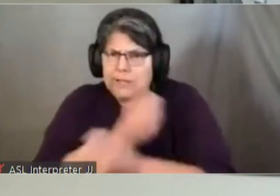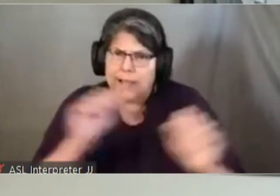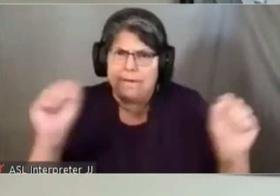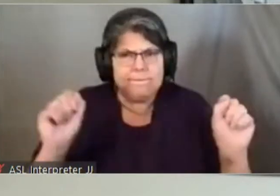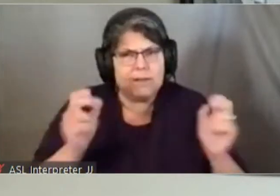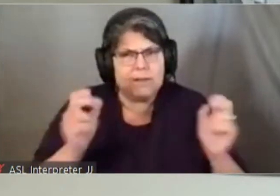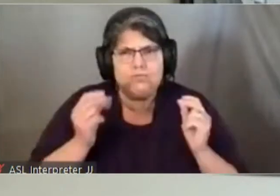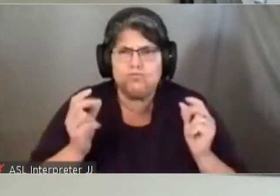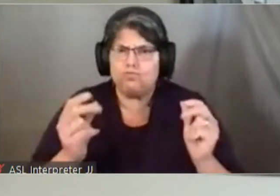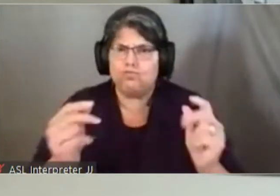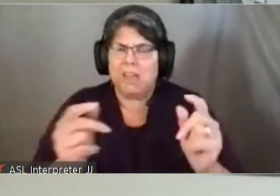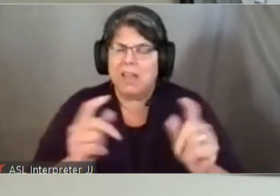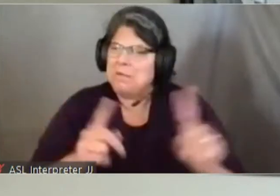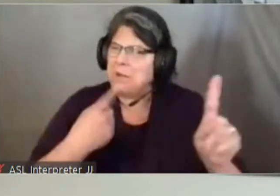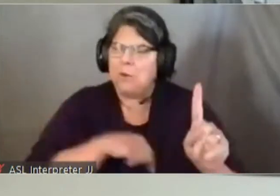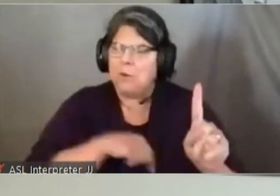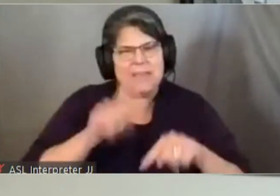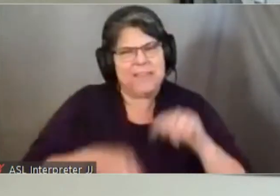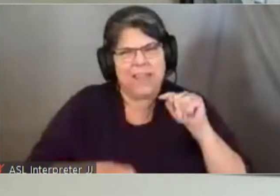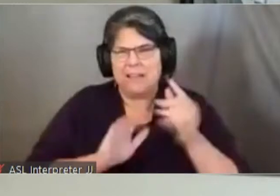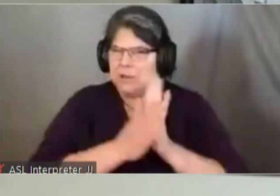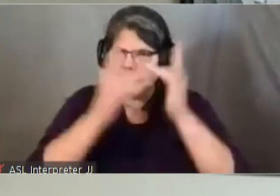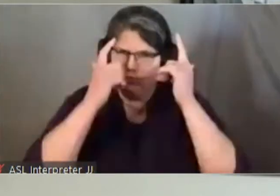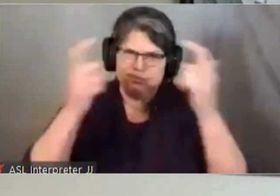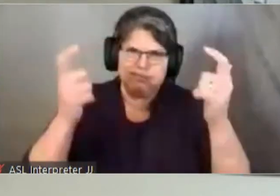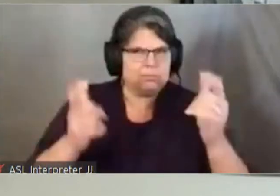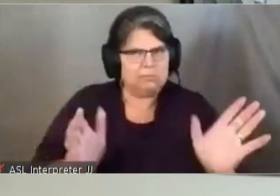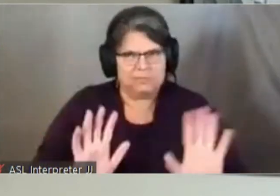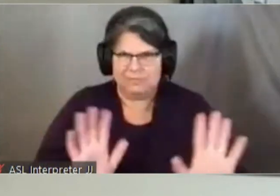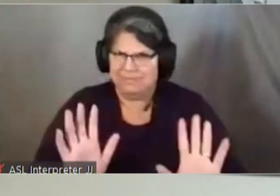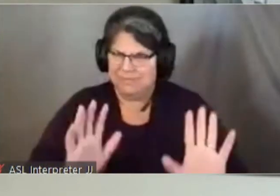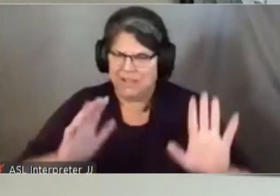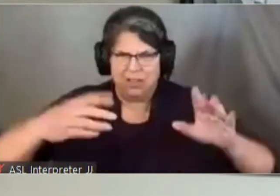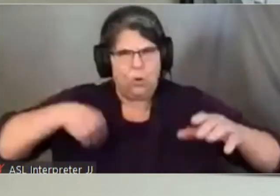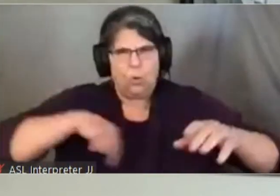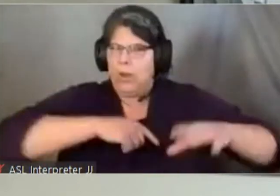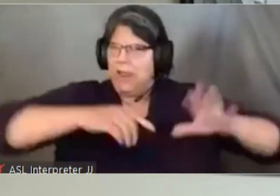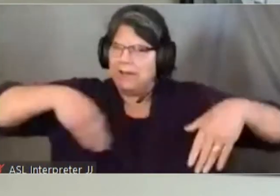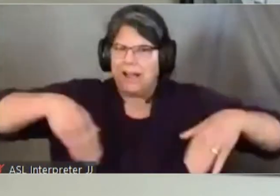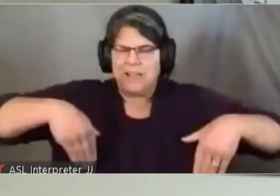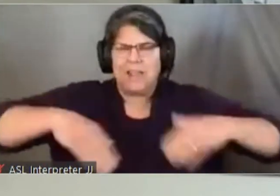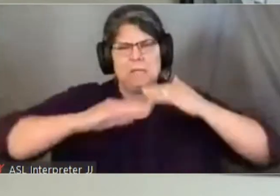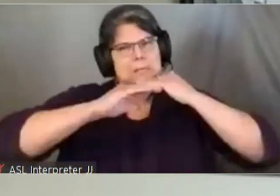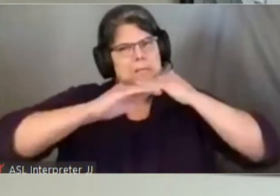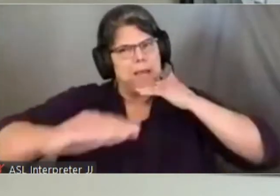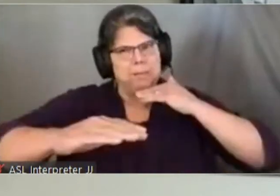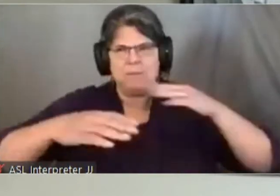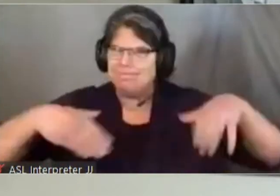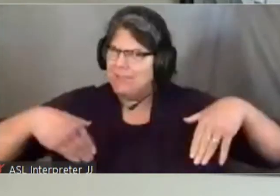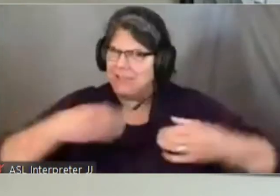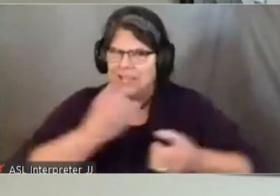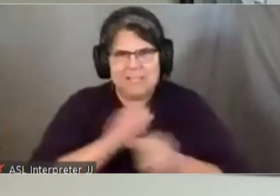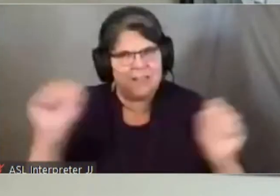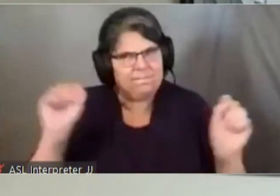get overconfident. We are a long way from being stable and safe.